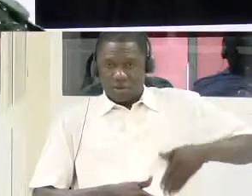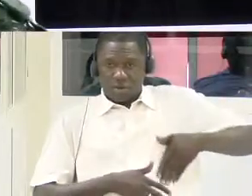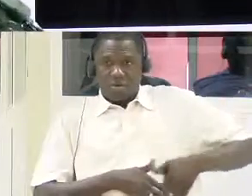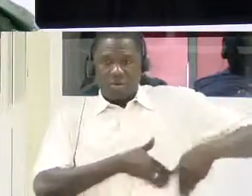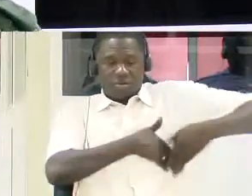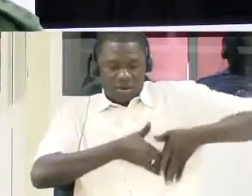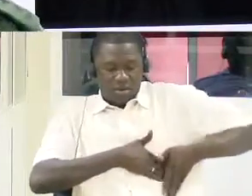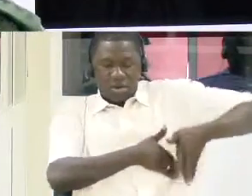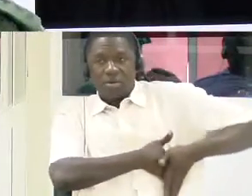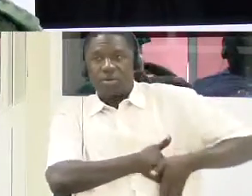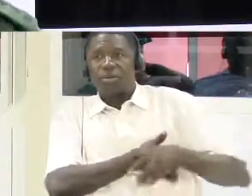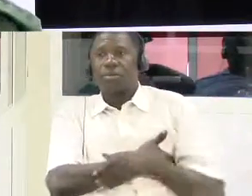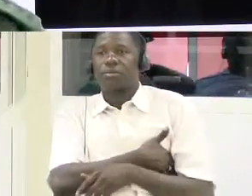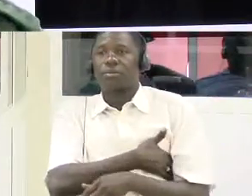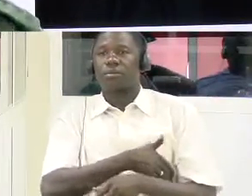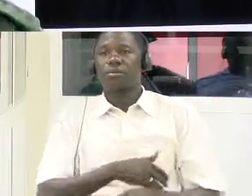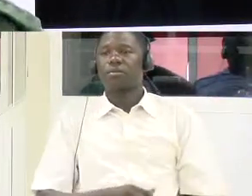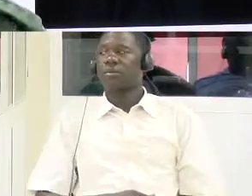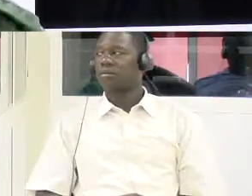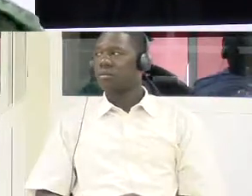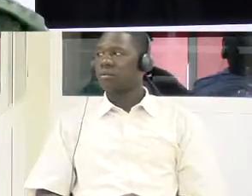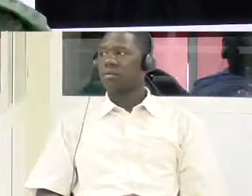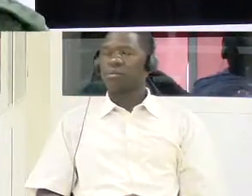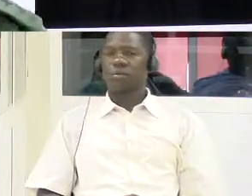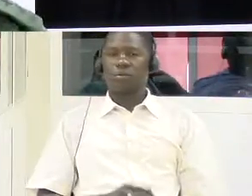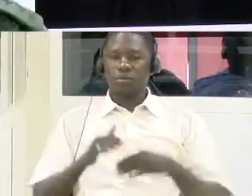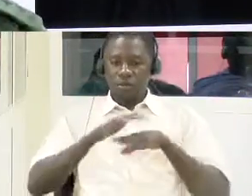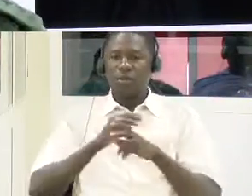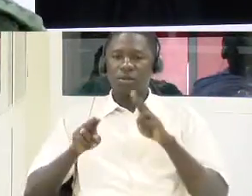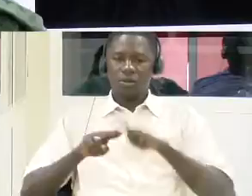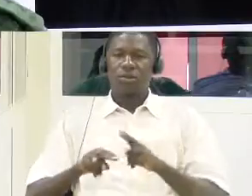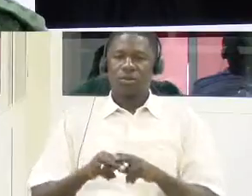armpit. So I entered, I sit down, and then we greeted.